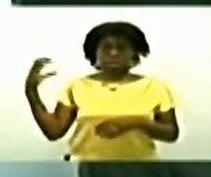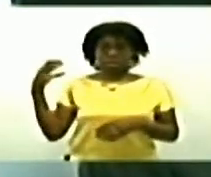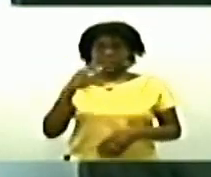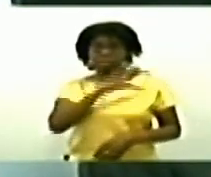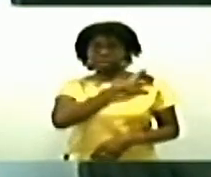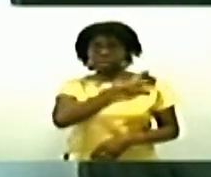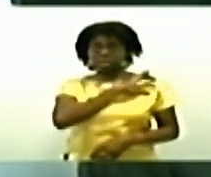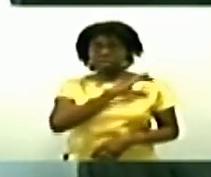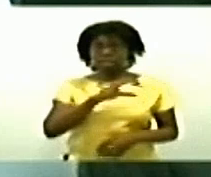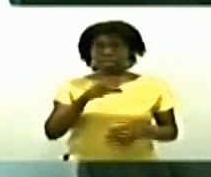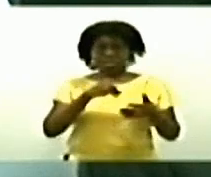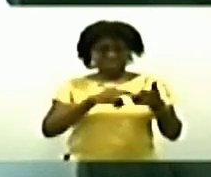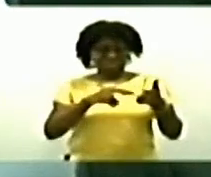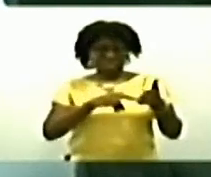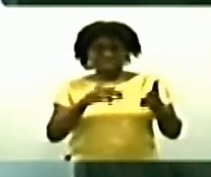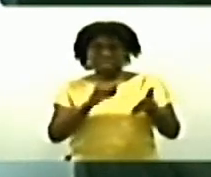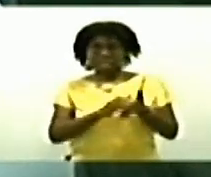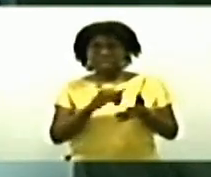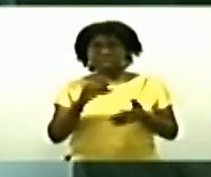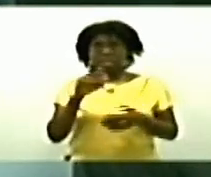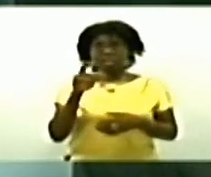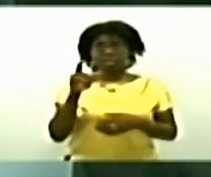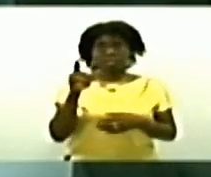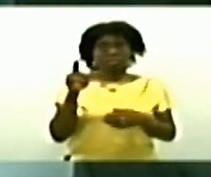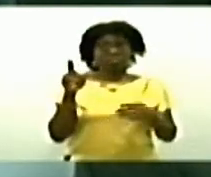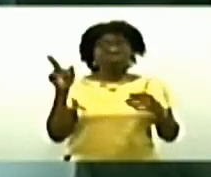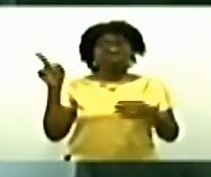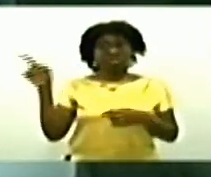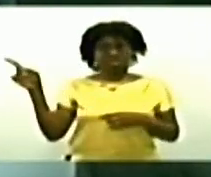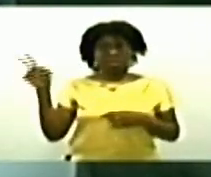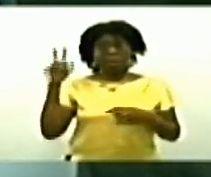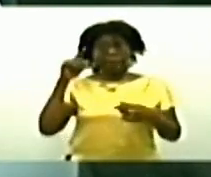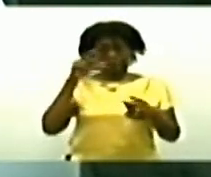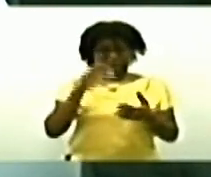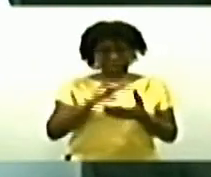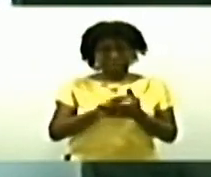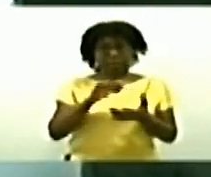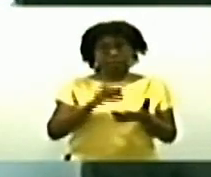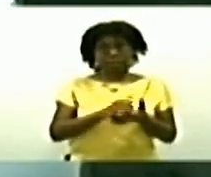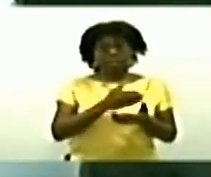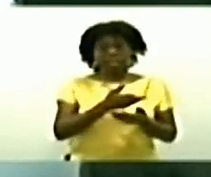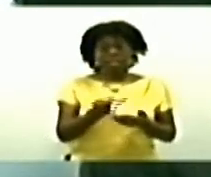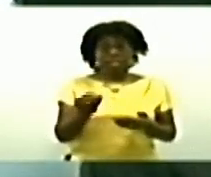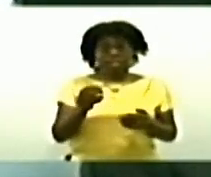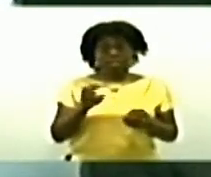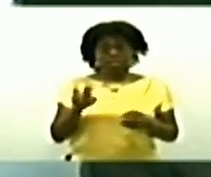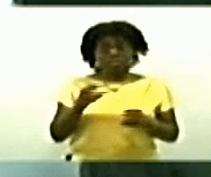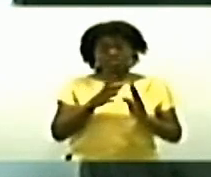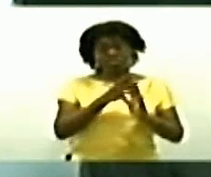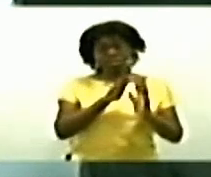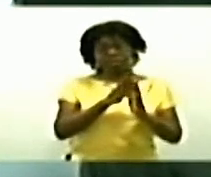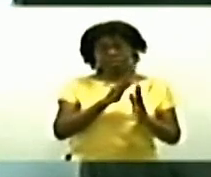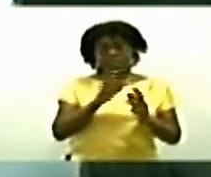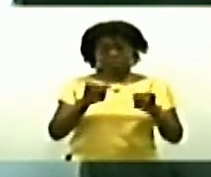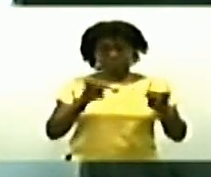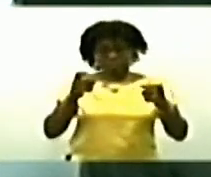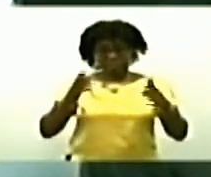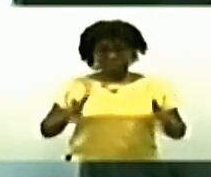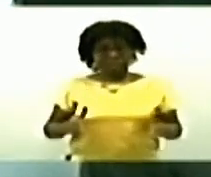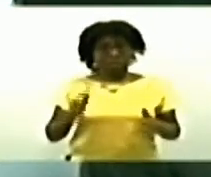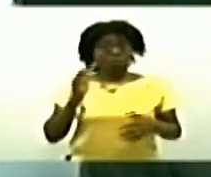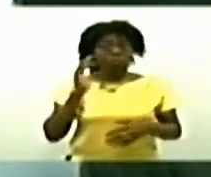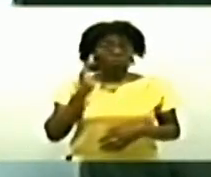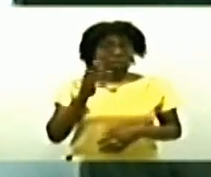Reading the clause, Mr. President, I believe that these traffic wardens would be a replica to